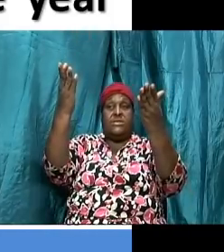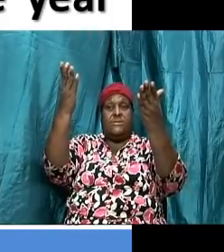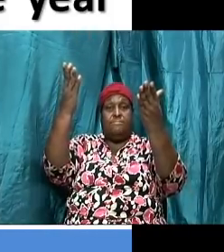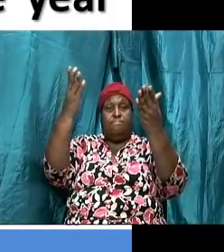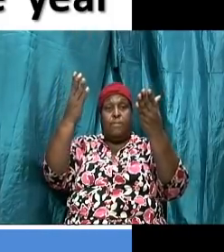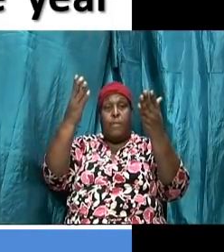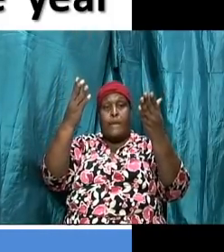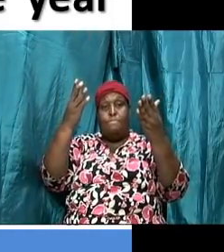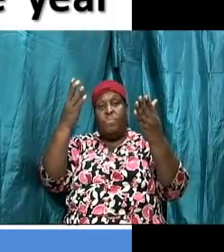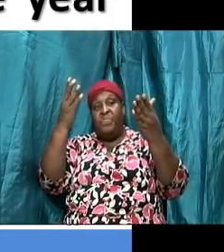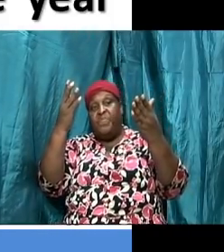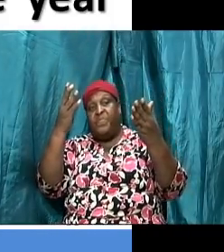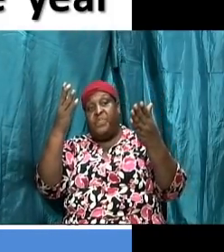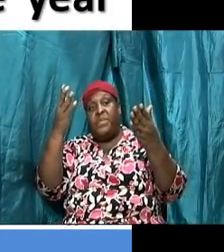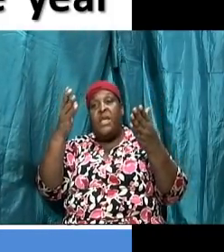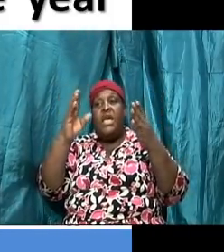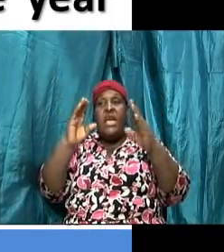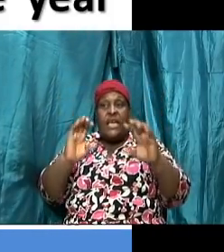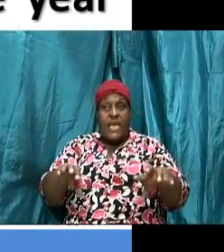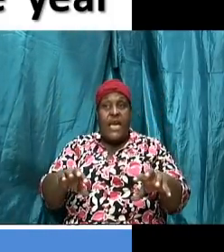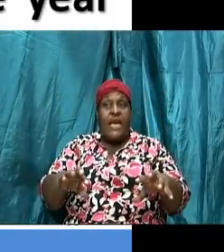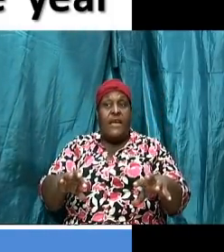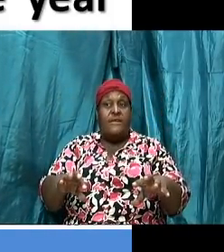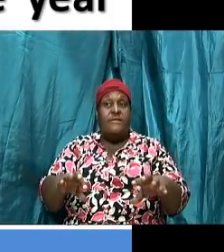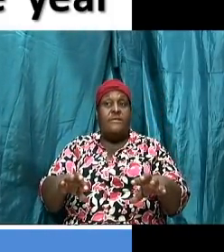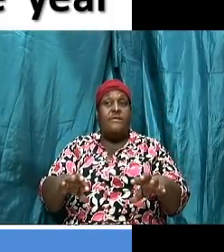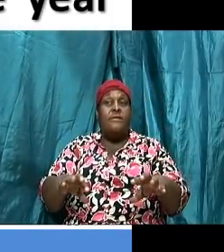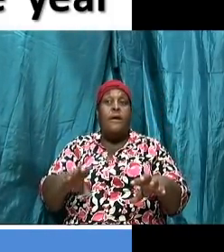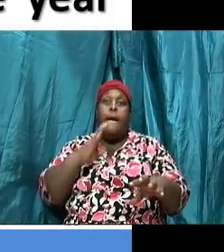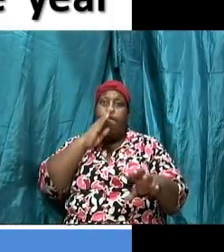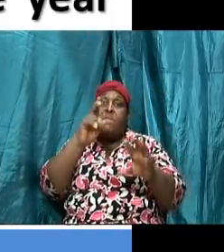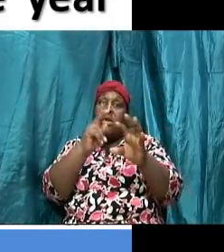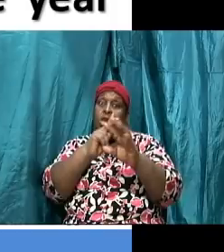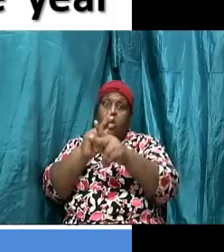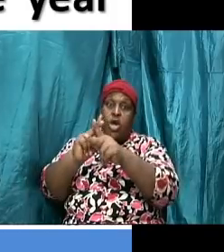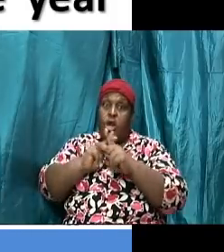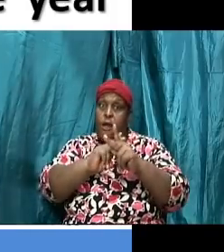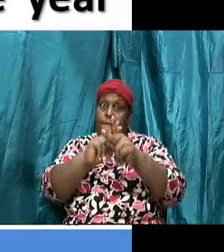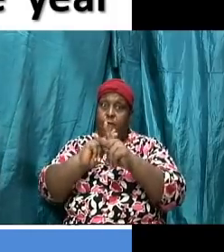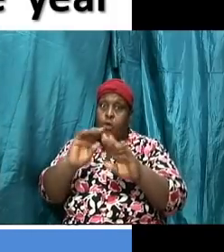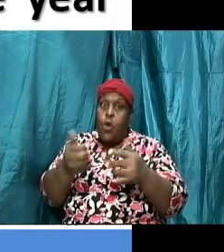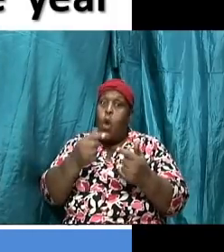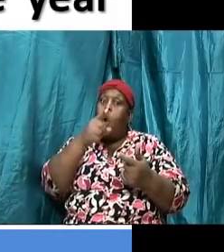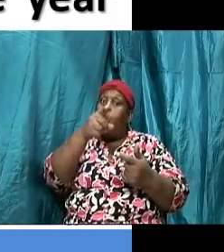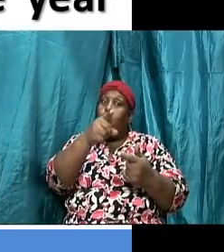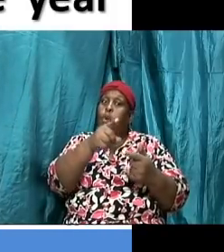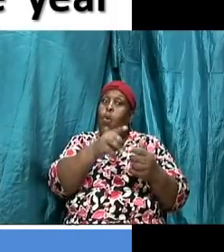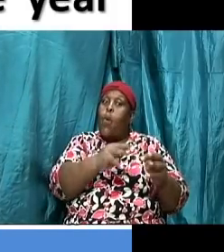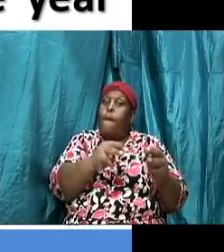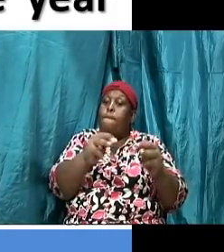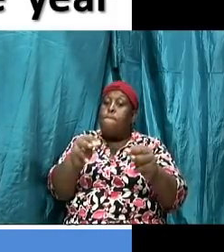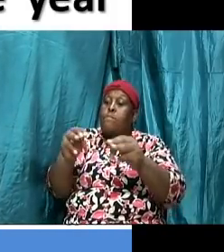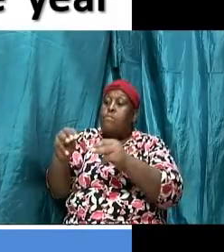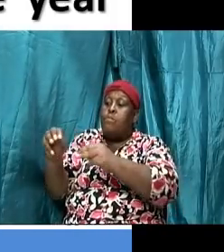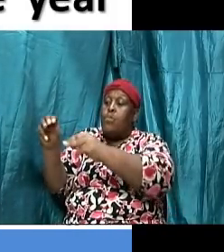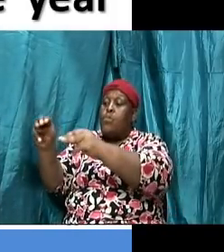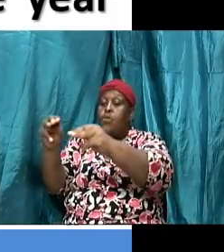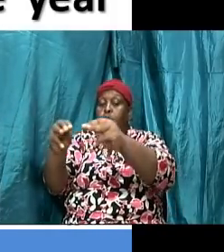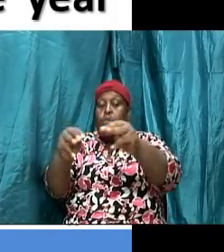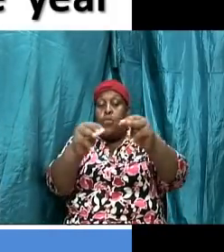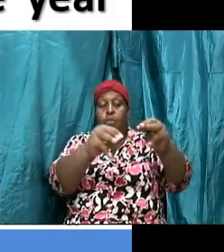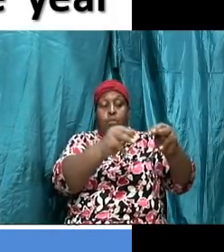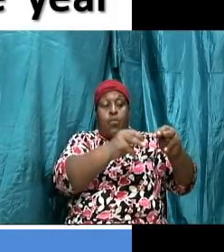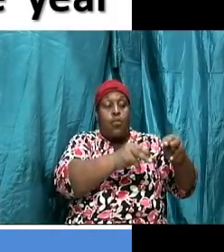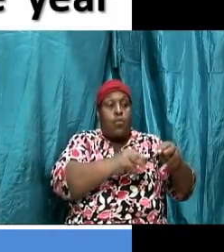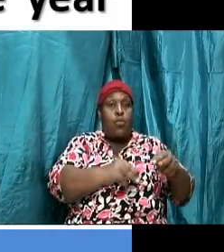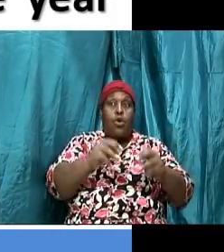when it's been raised, you must be very careful with how you move around with the flag. You treat the